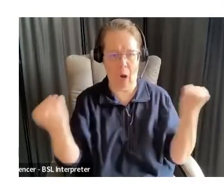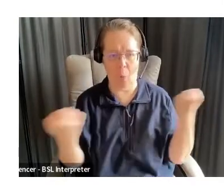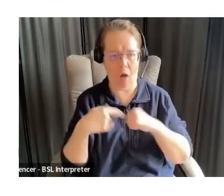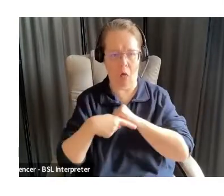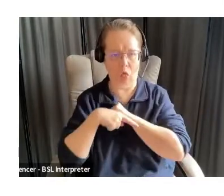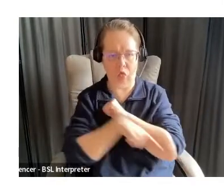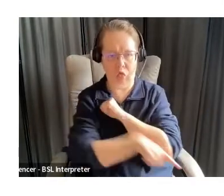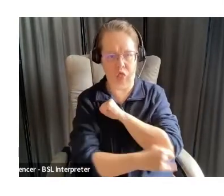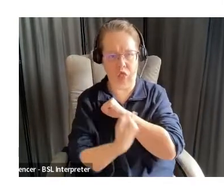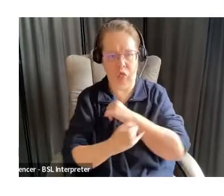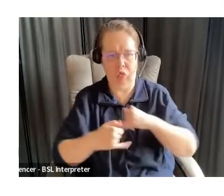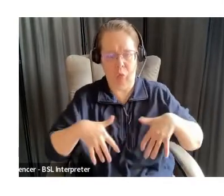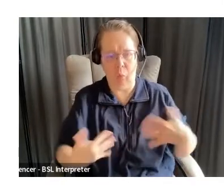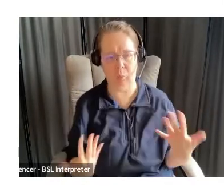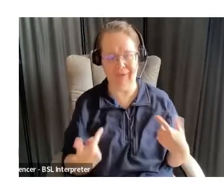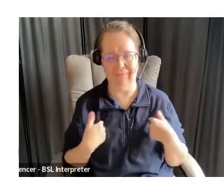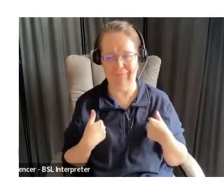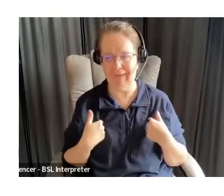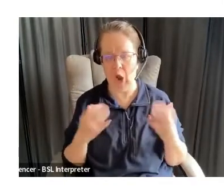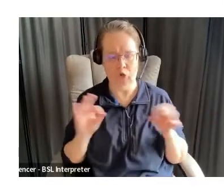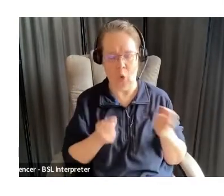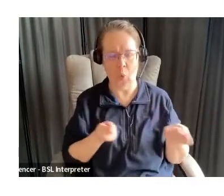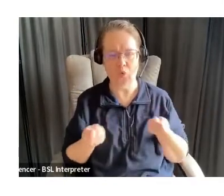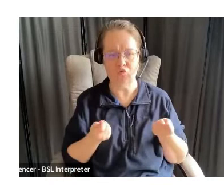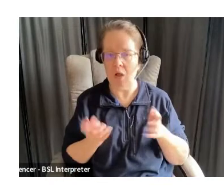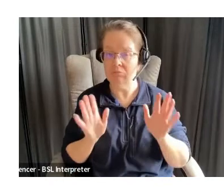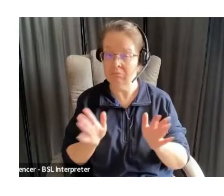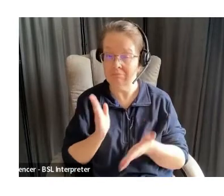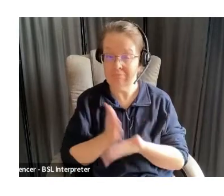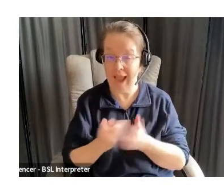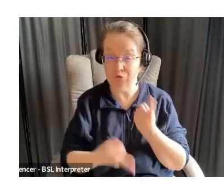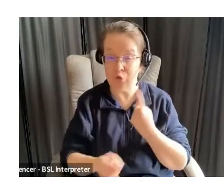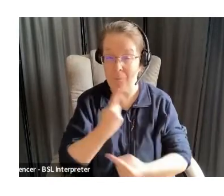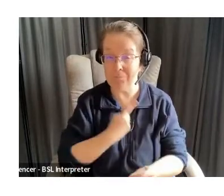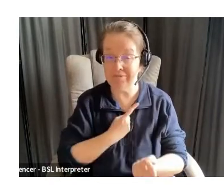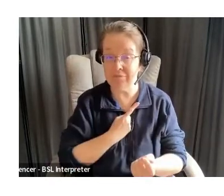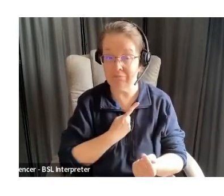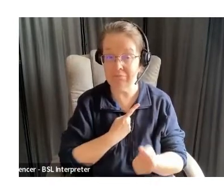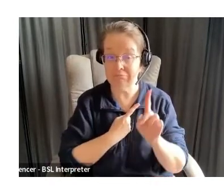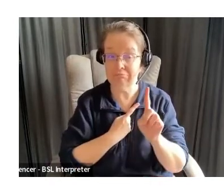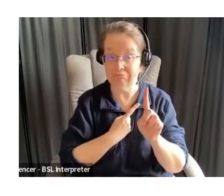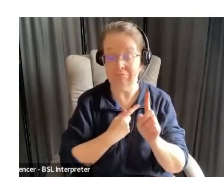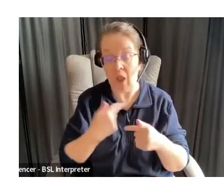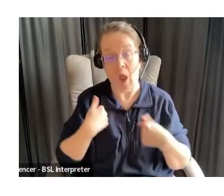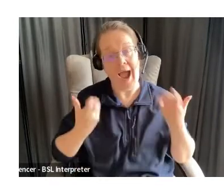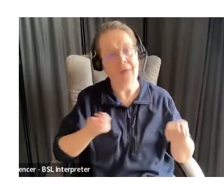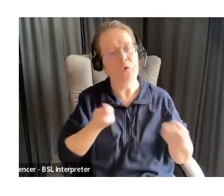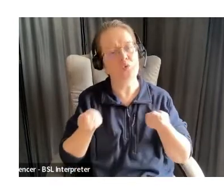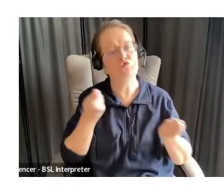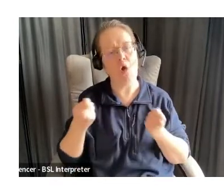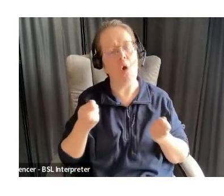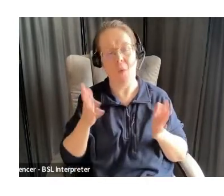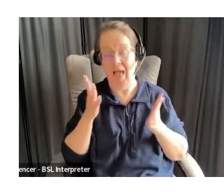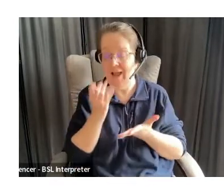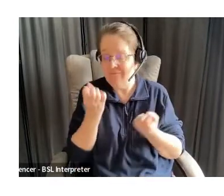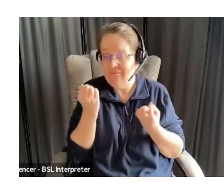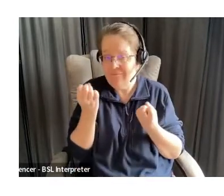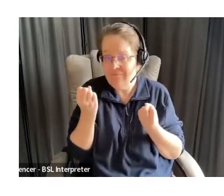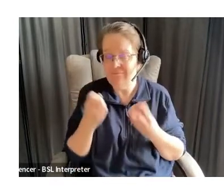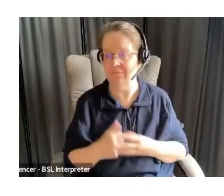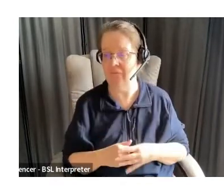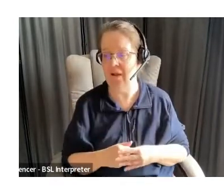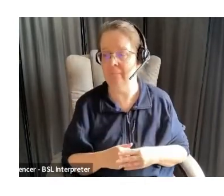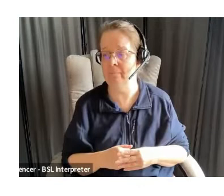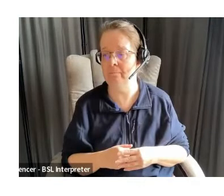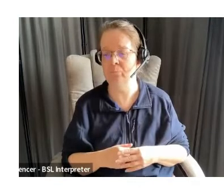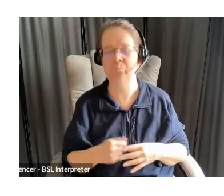control. But actually, it may be the opposite. We have more control than what we think. And this